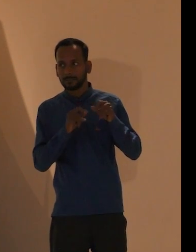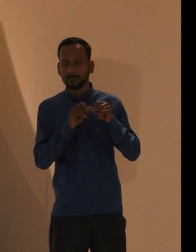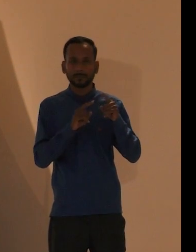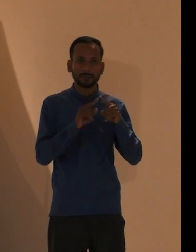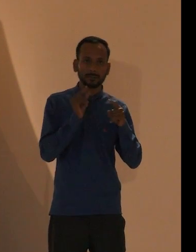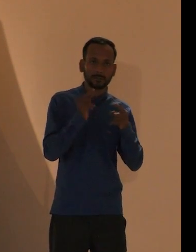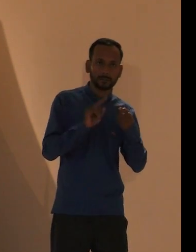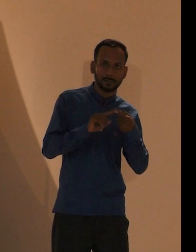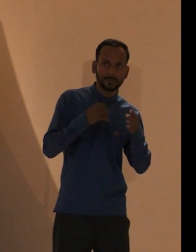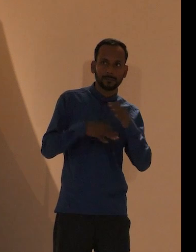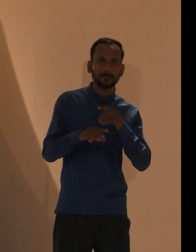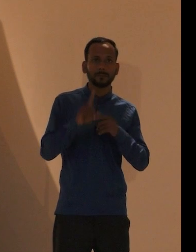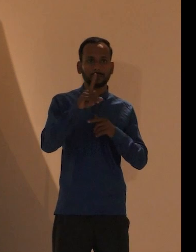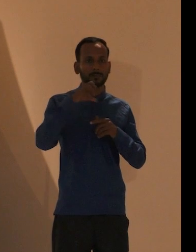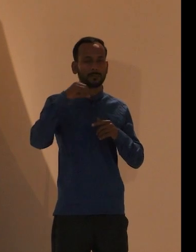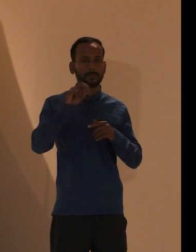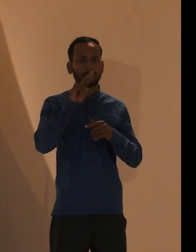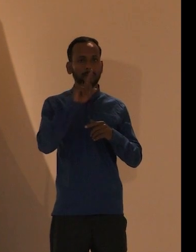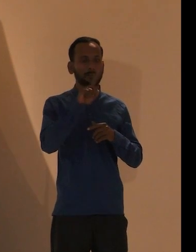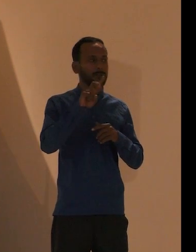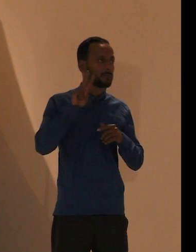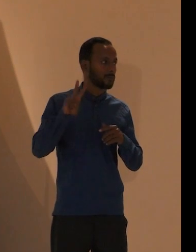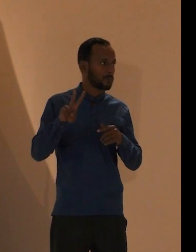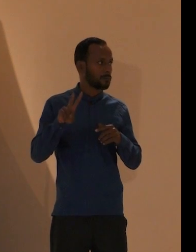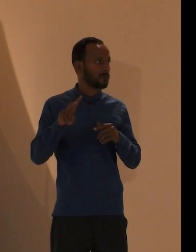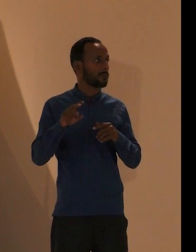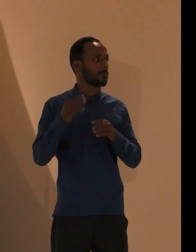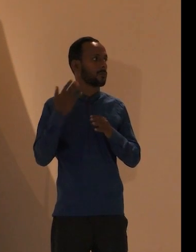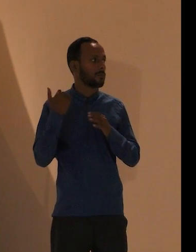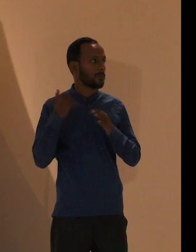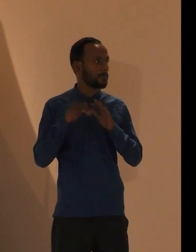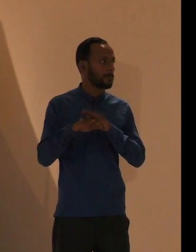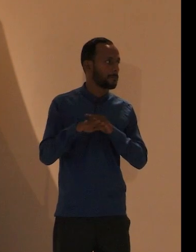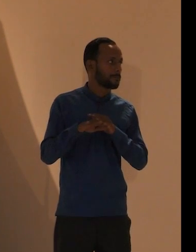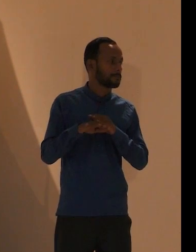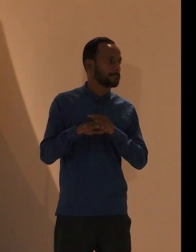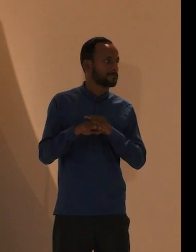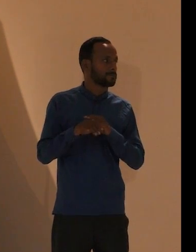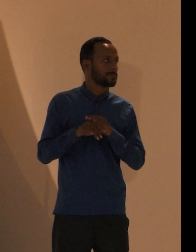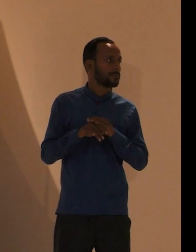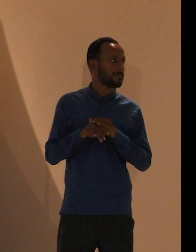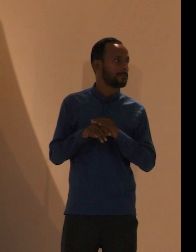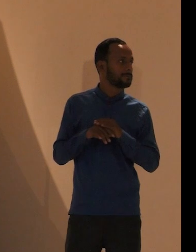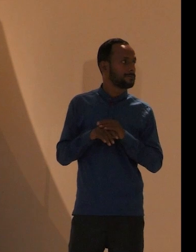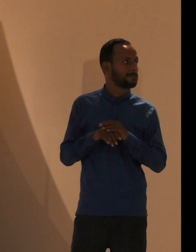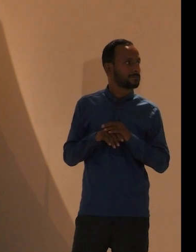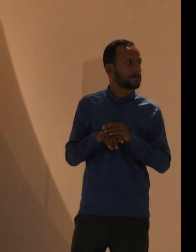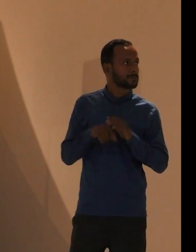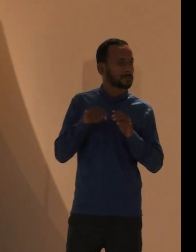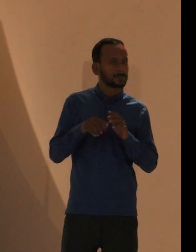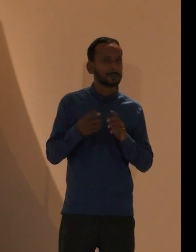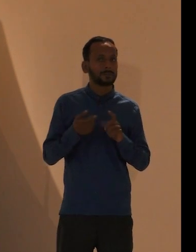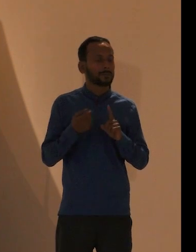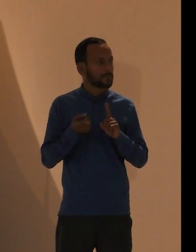Hall in 1912. It came to the building as it was built in 1912, and